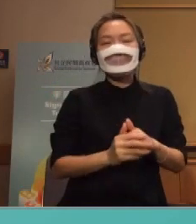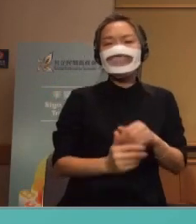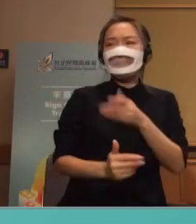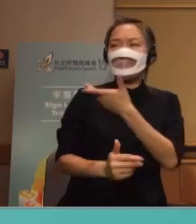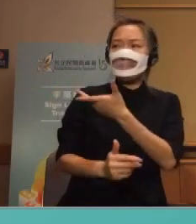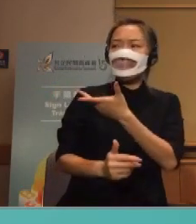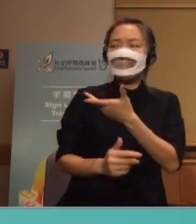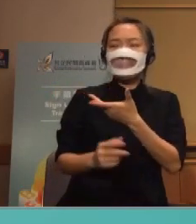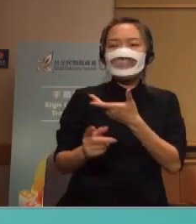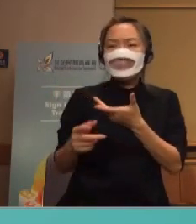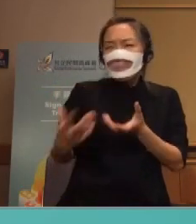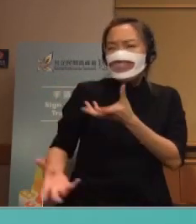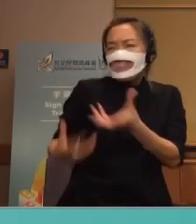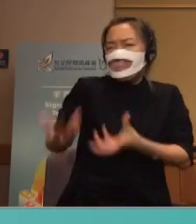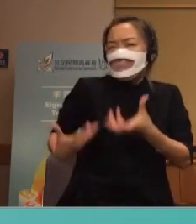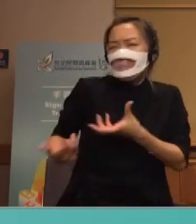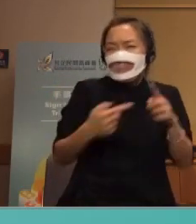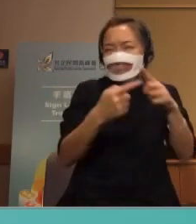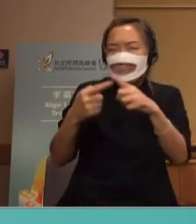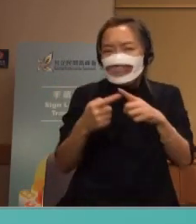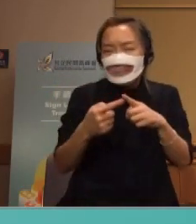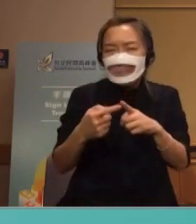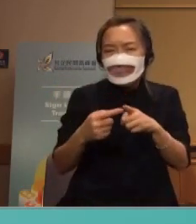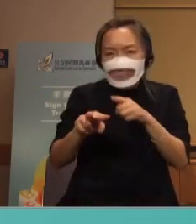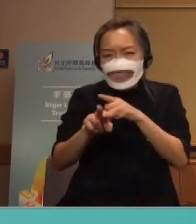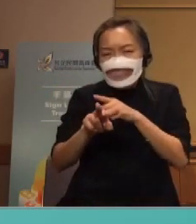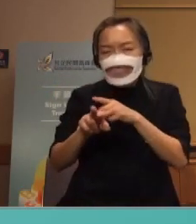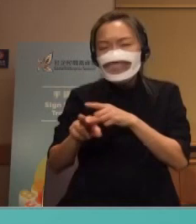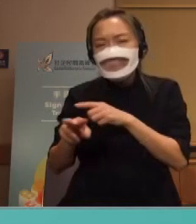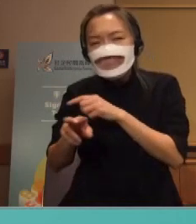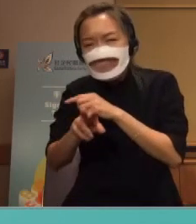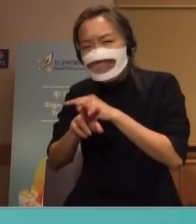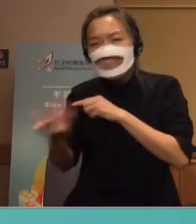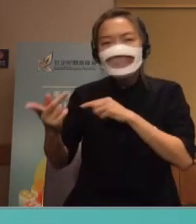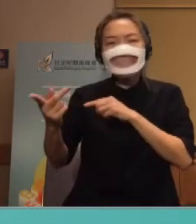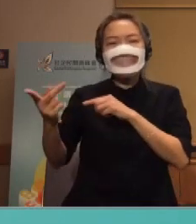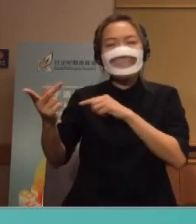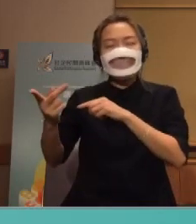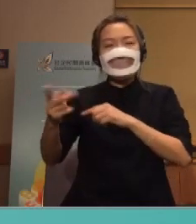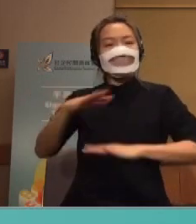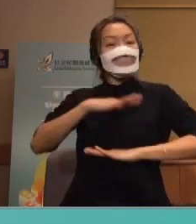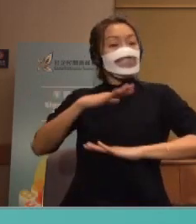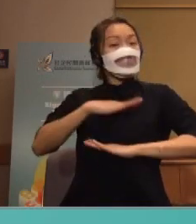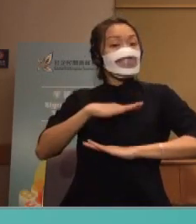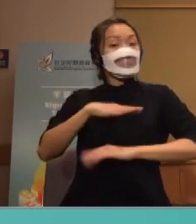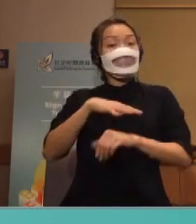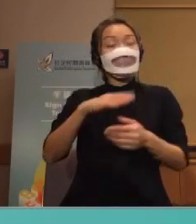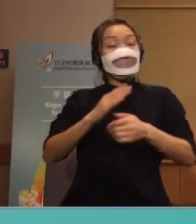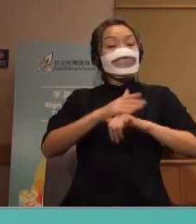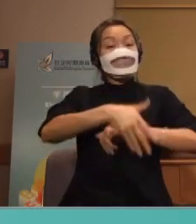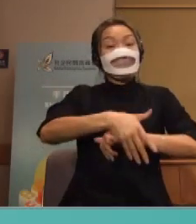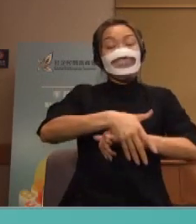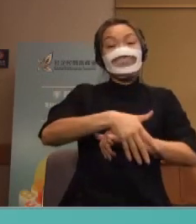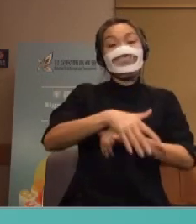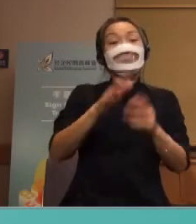very impactful positively for society? Now, that's a question we can all work on. Max? One of